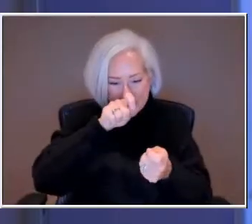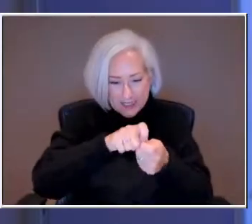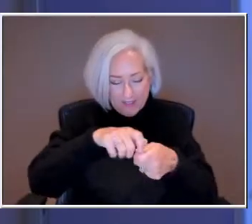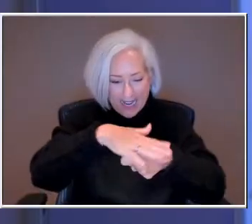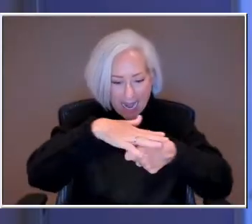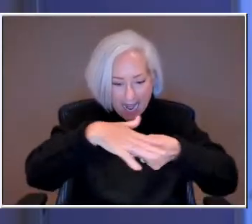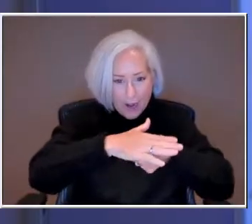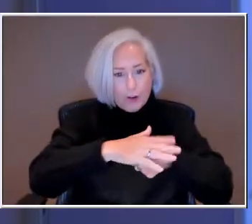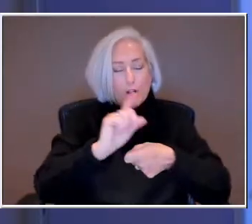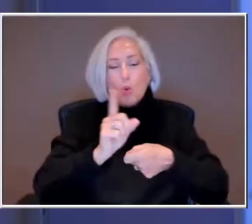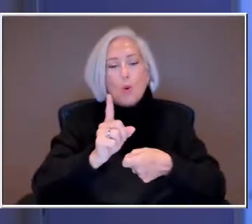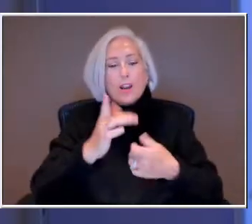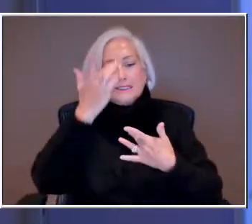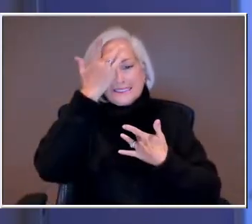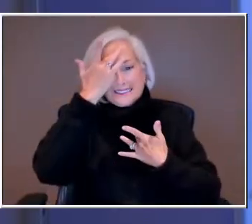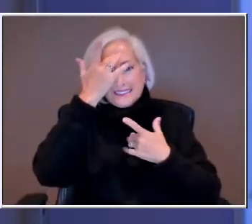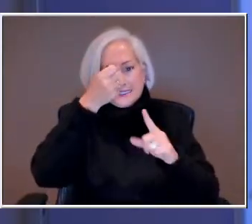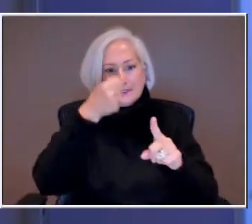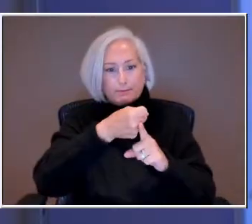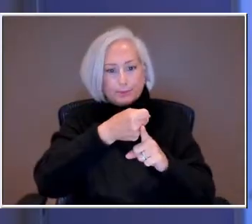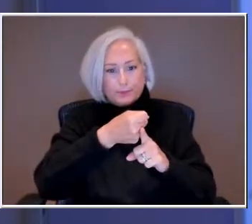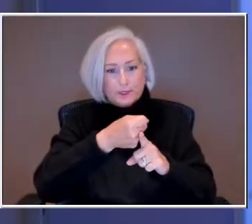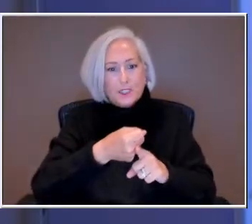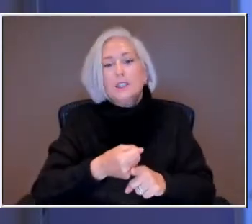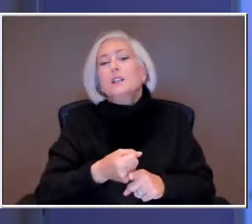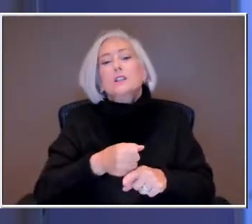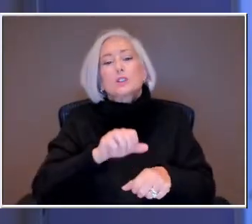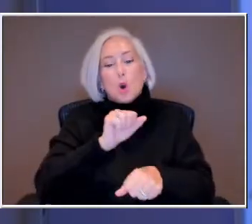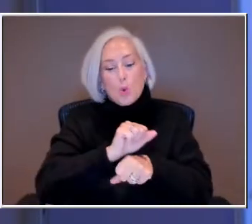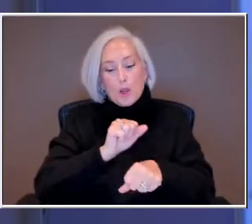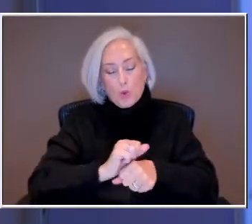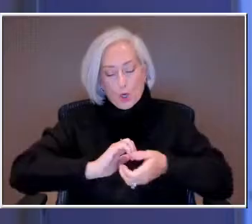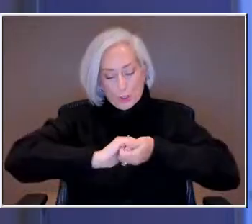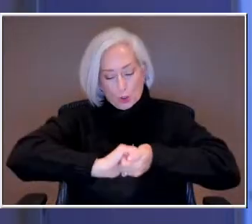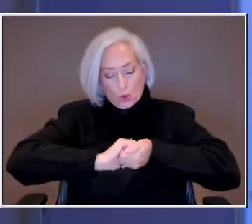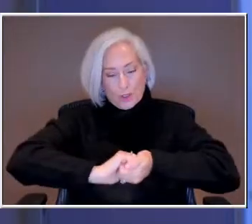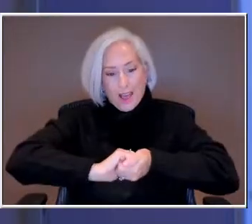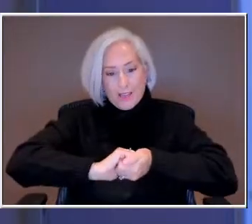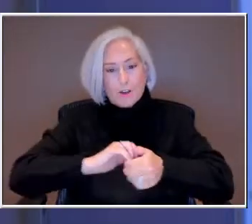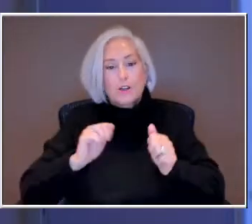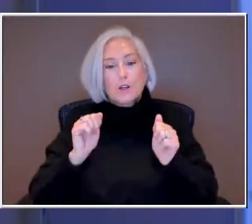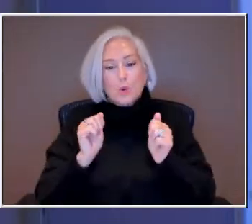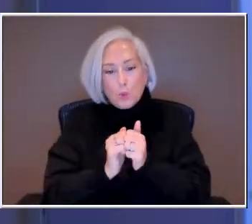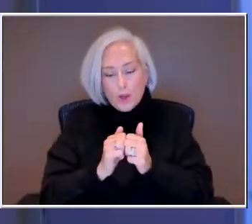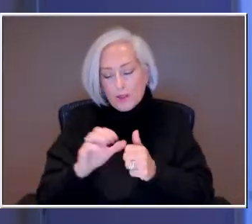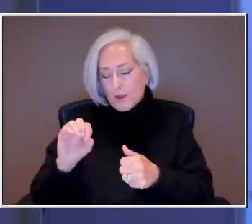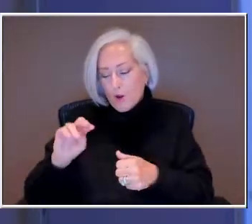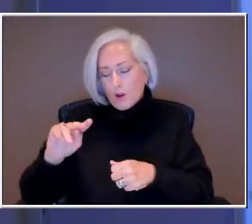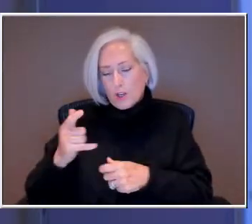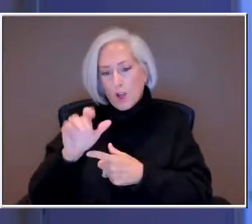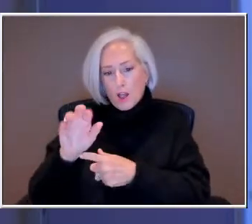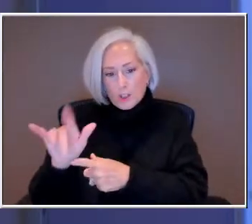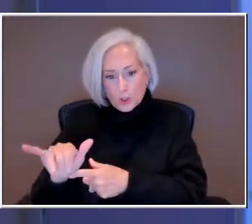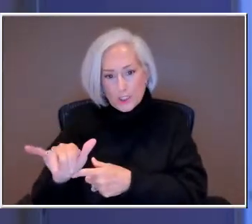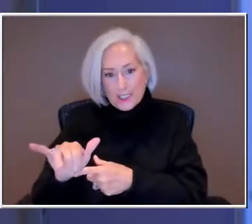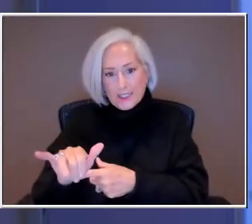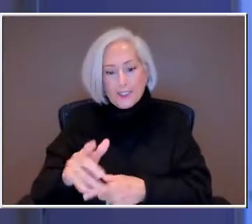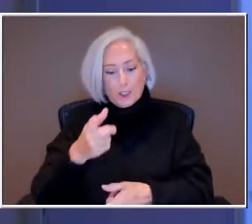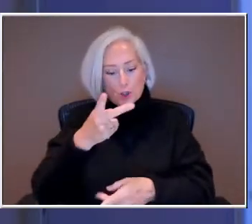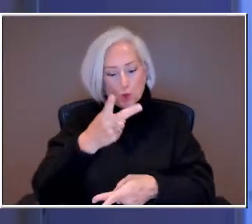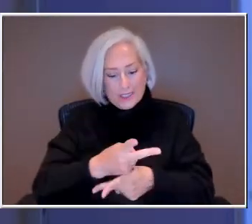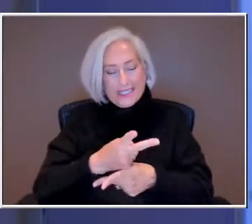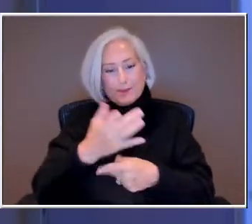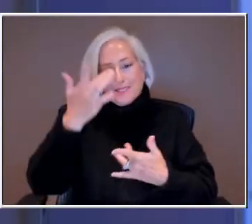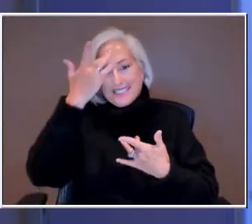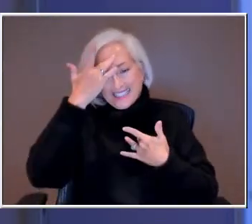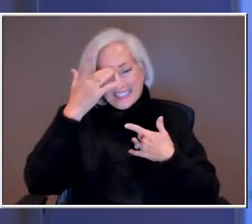disease. So our goal is really to work in conjunction with Dr. Wong and colleagues in medical oncology to kind of keep the disease as controlled as possible. And